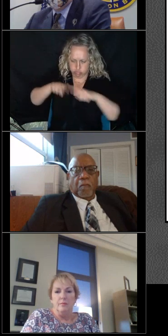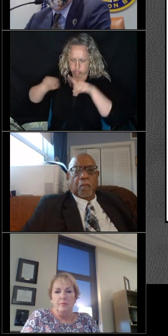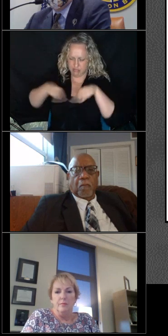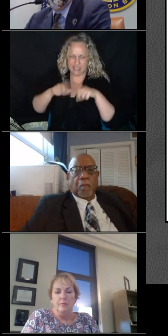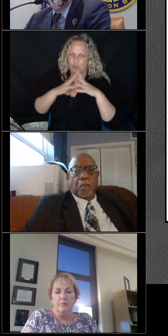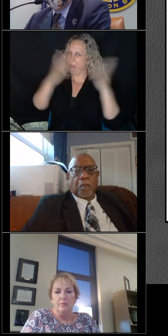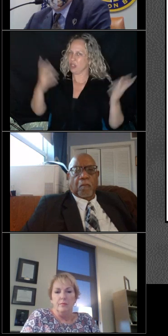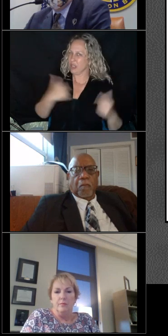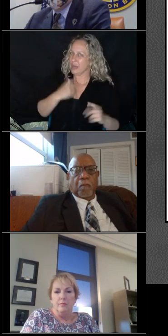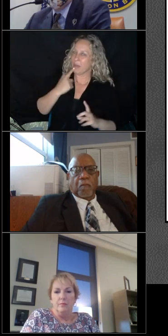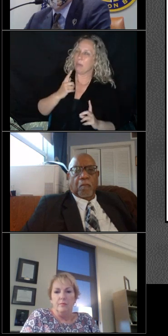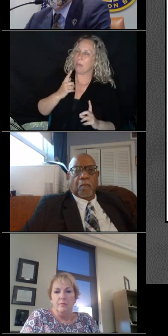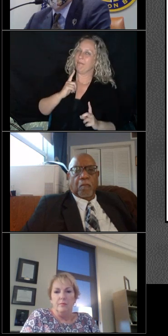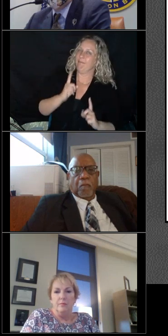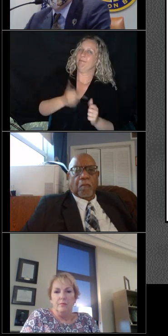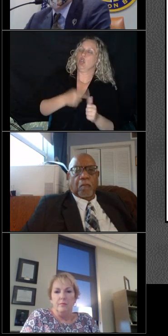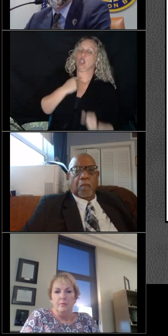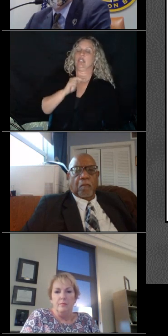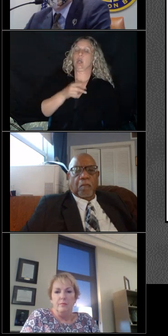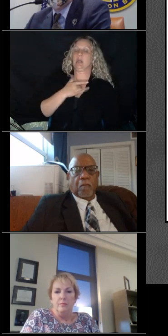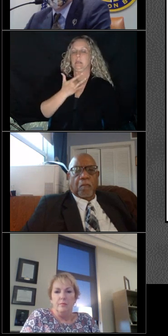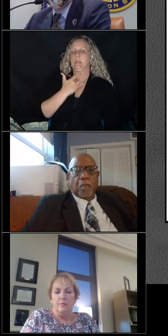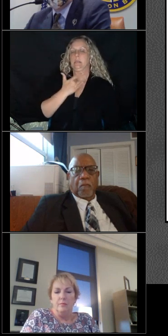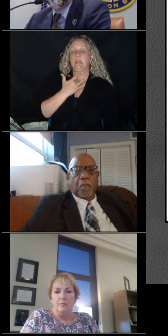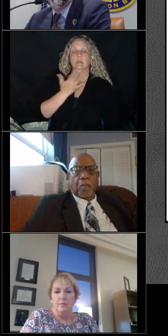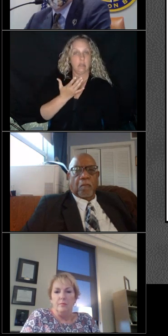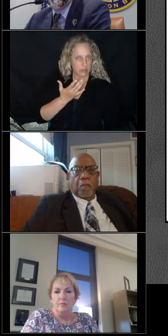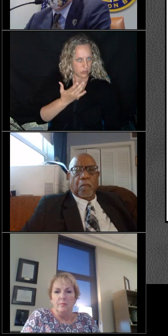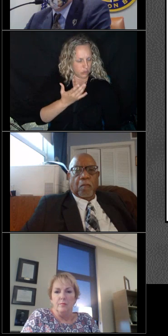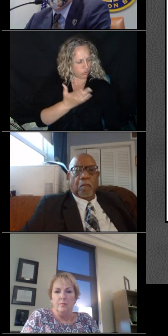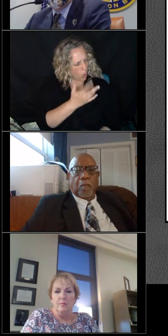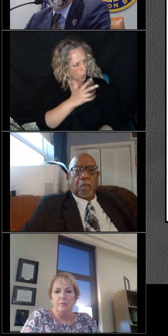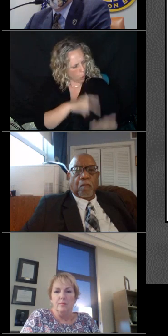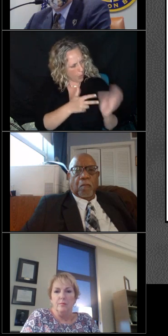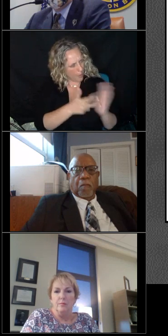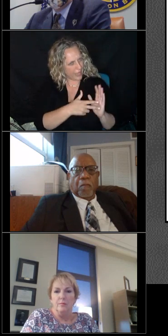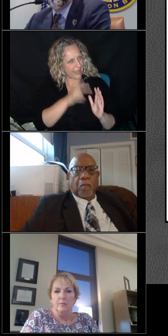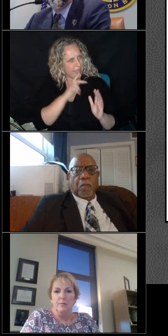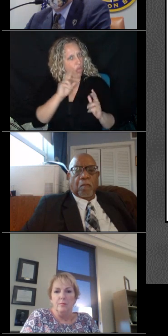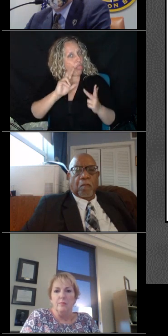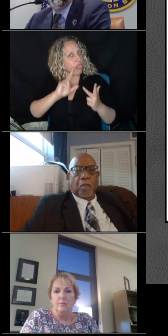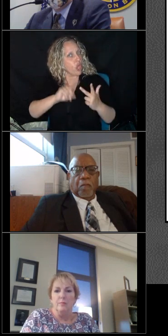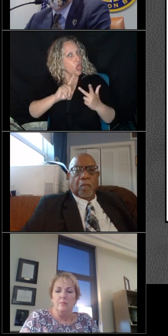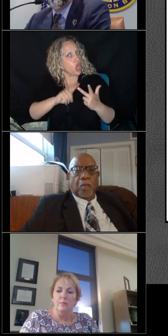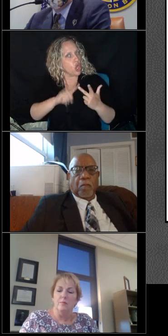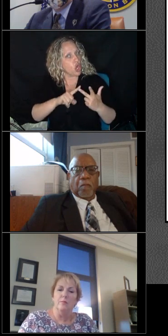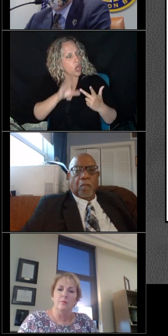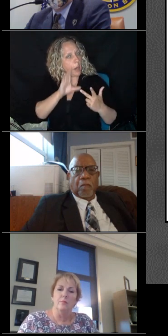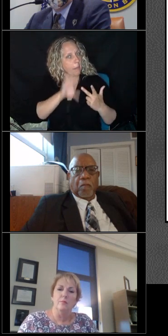reaction. Yes. So you're saying more of the third proposal?